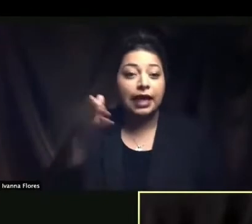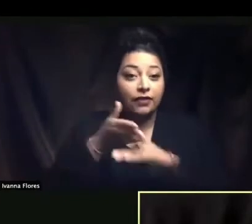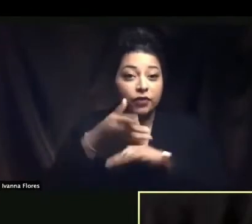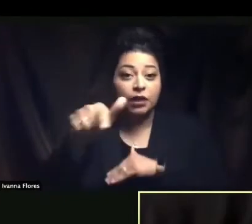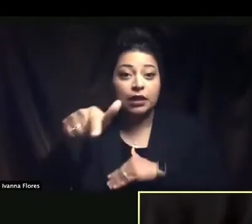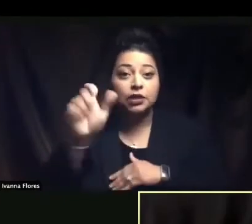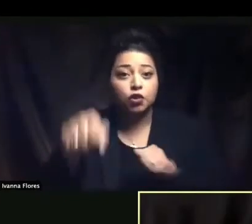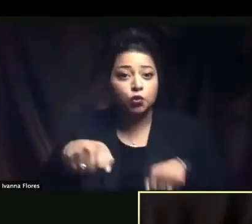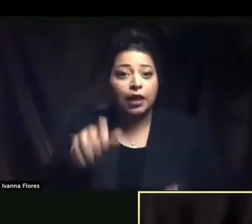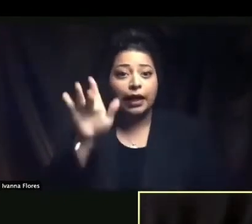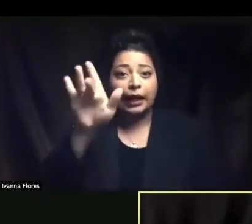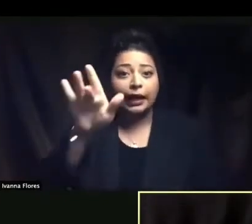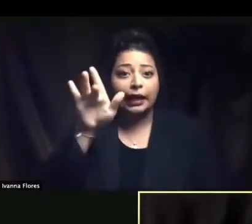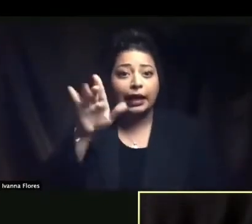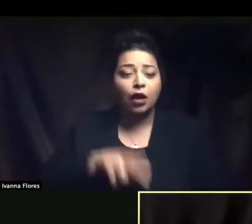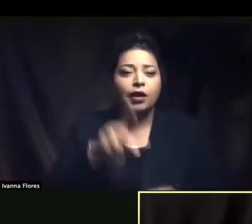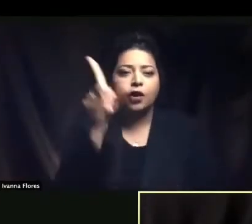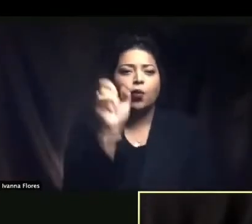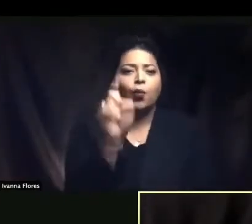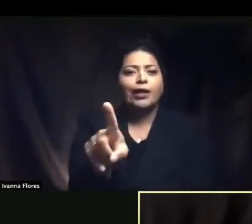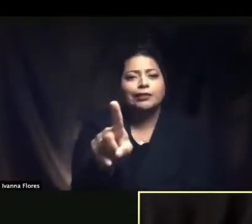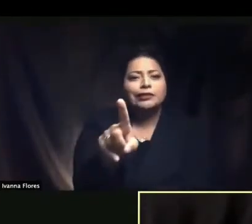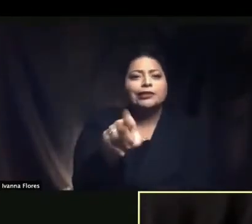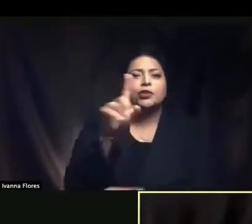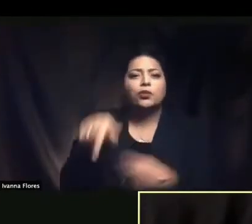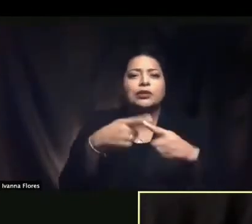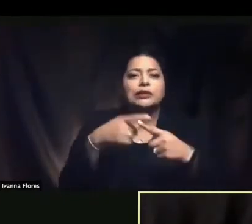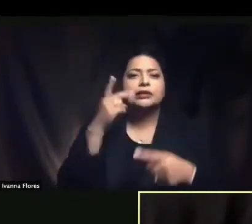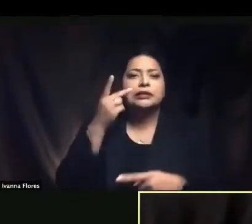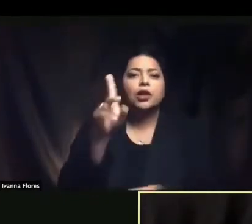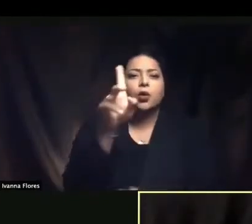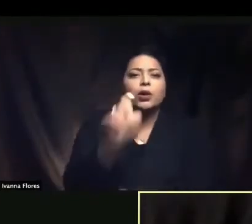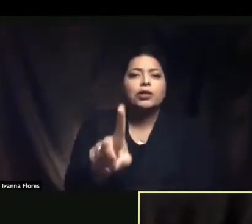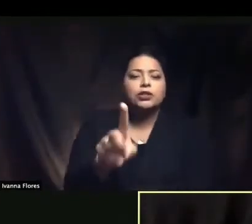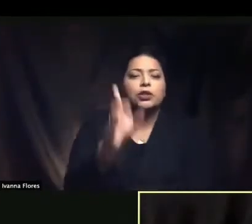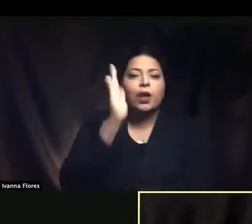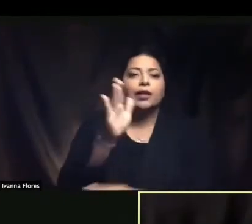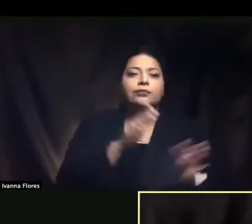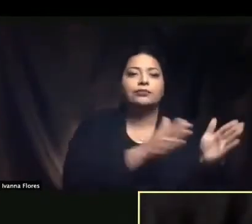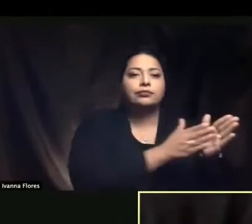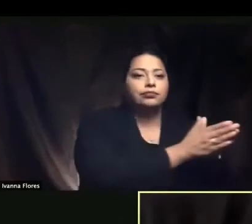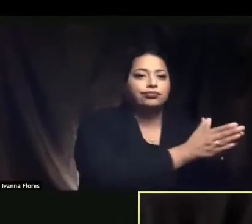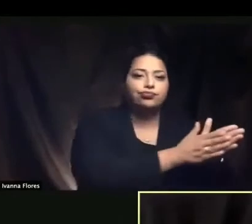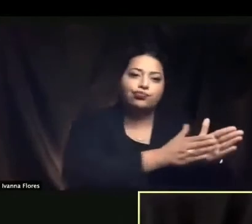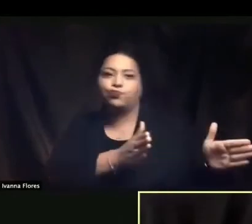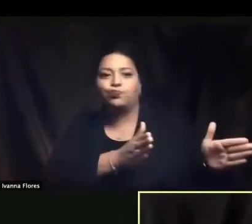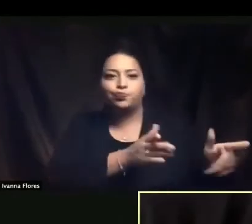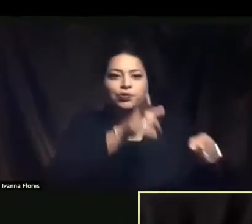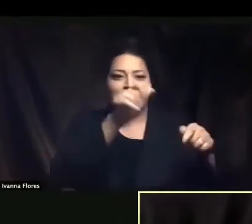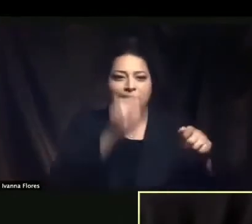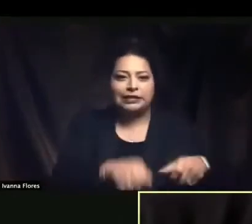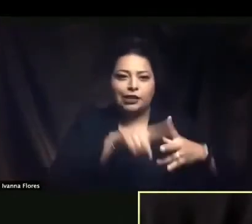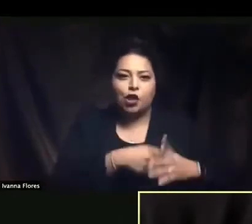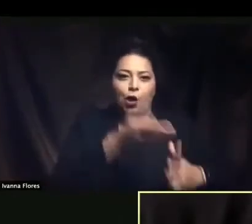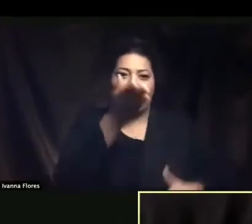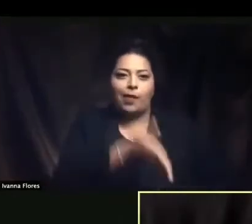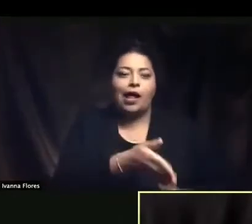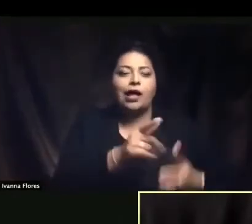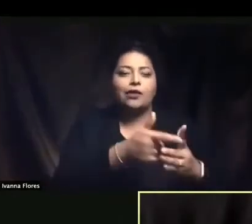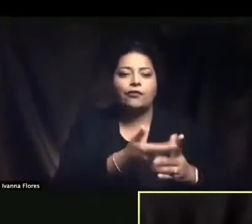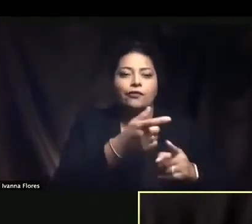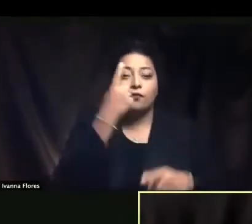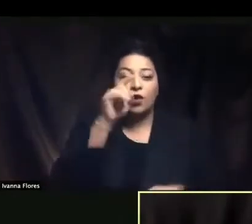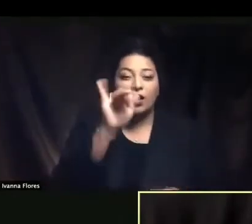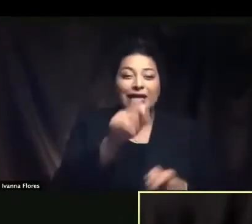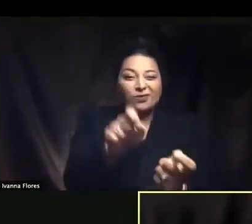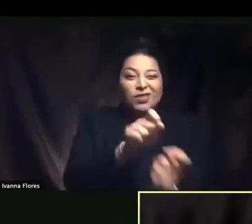you can click on the questions, and when that question is asked, it will jump the video straight to that question, so you can hear all the candidates' responses to